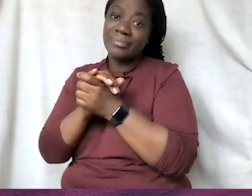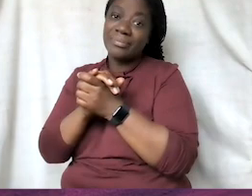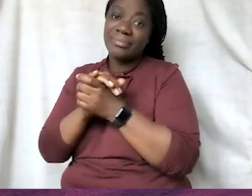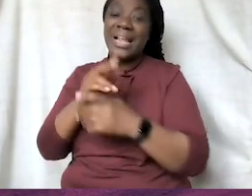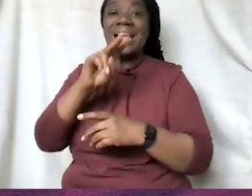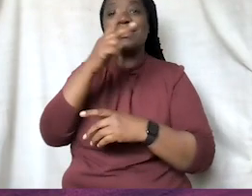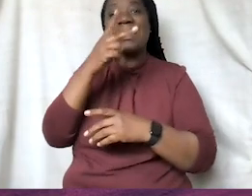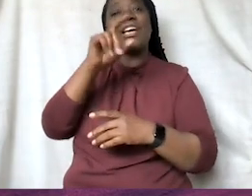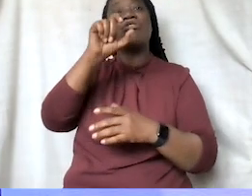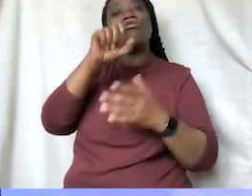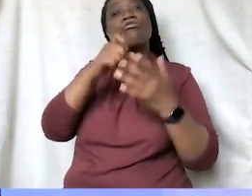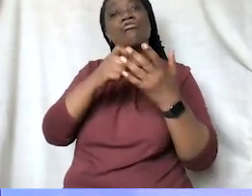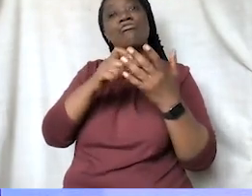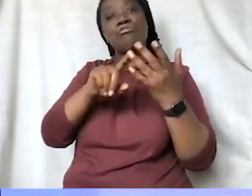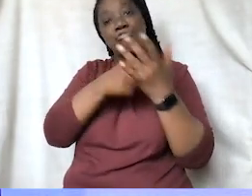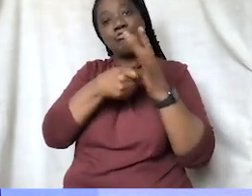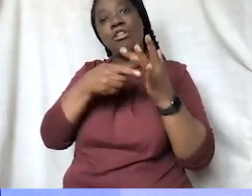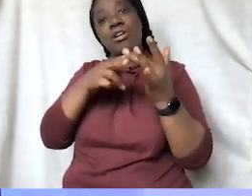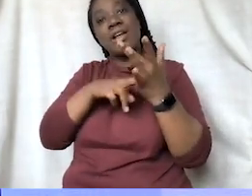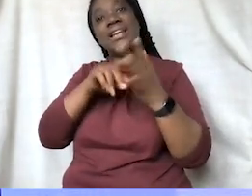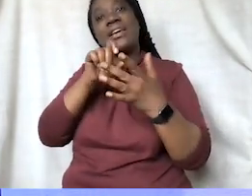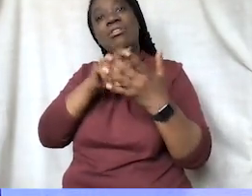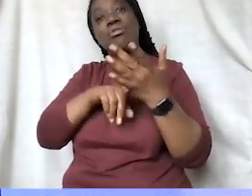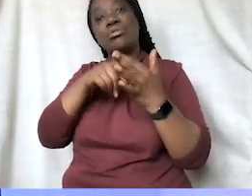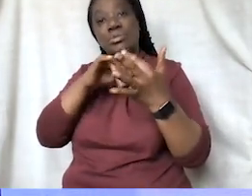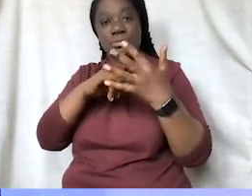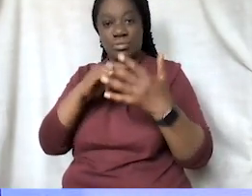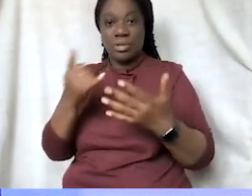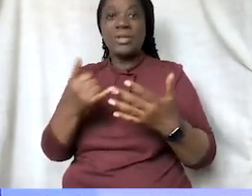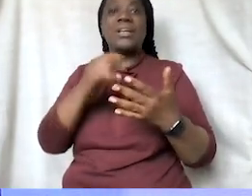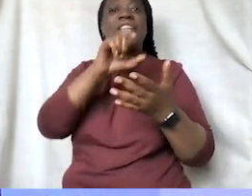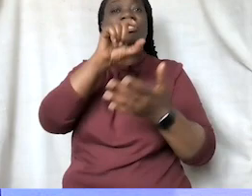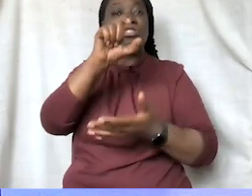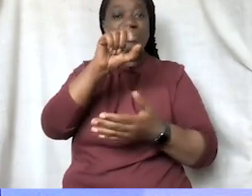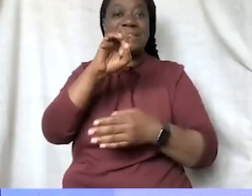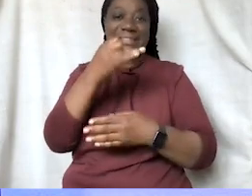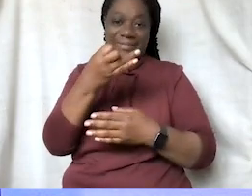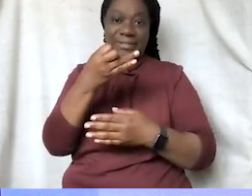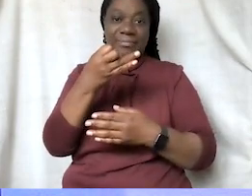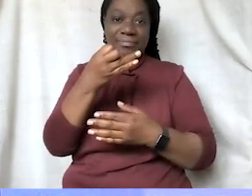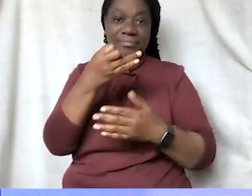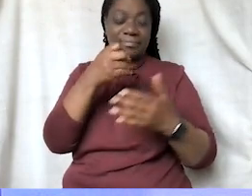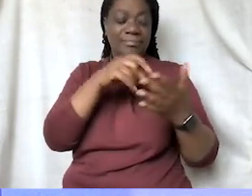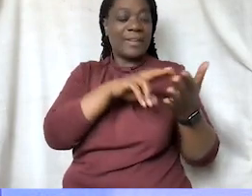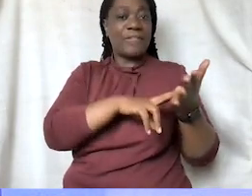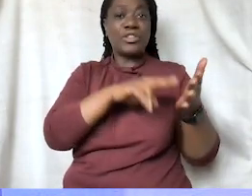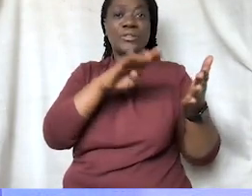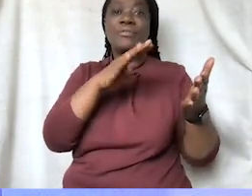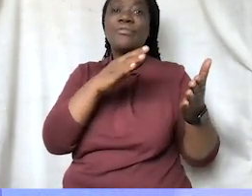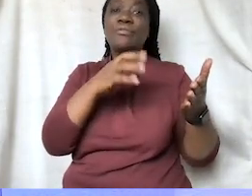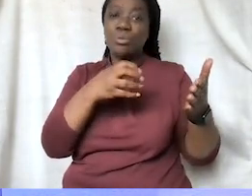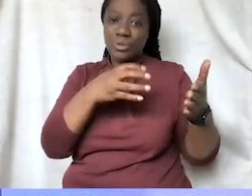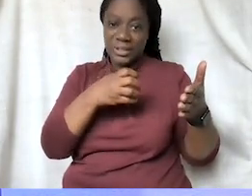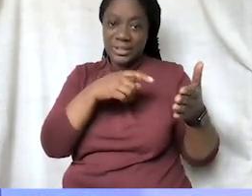Second Chronicles, the word of God speaks to us tonight. Second Chronicles chapter 7 and verse 14.